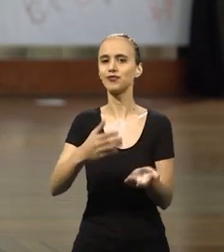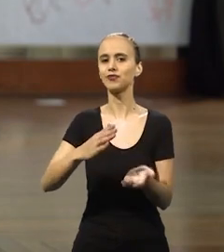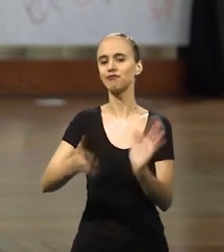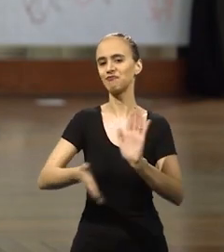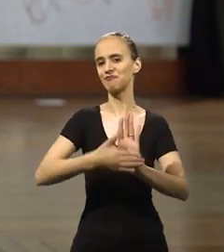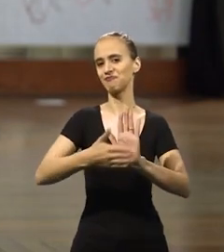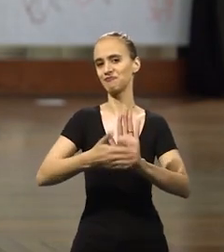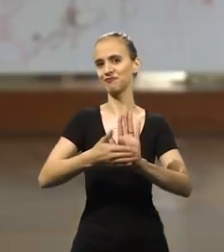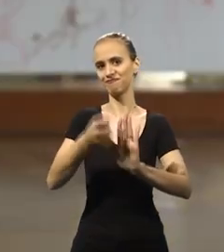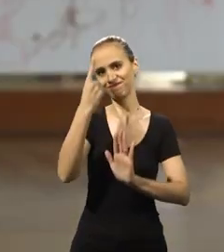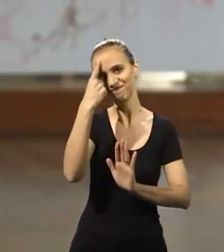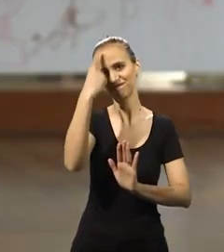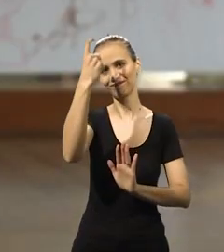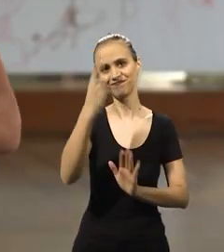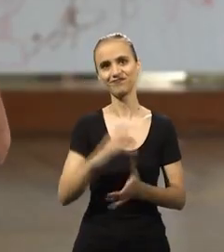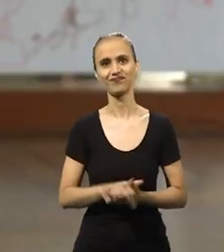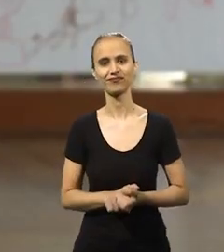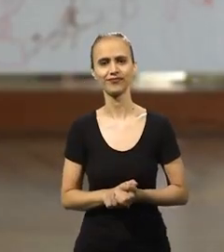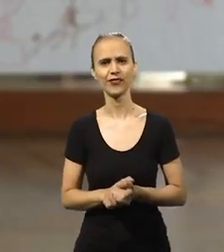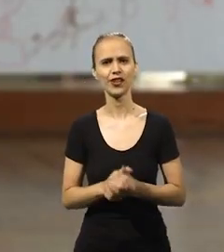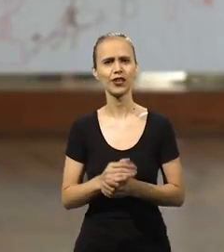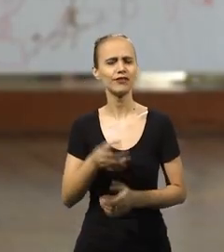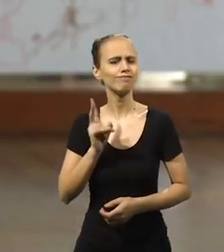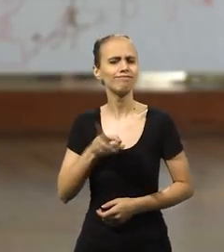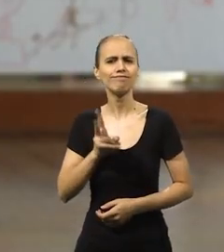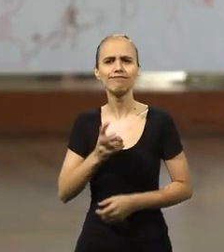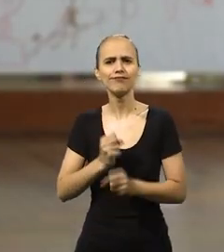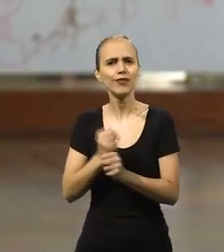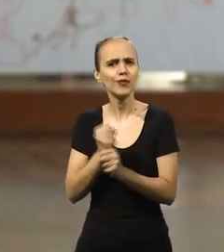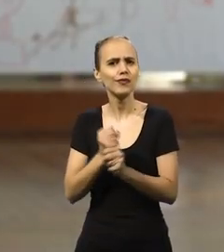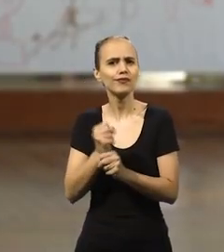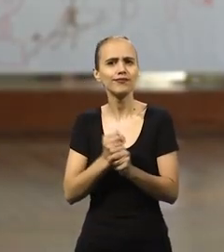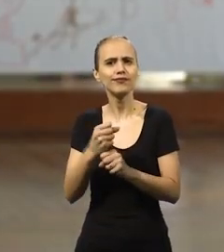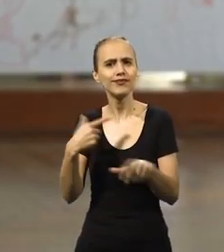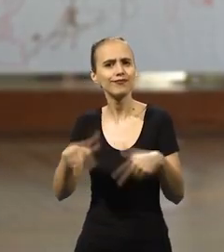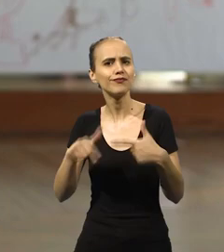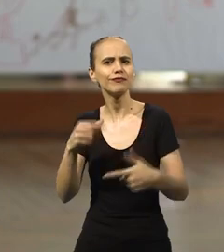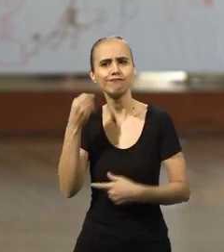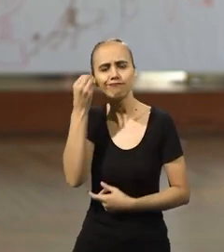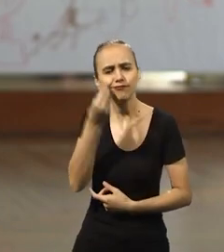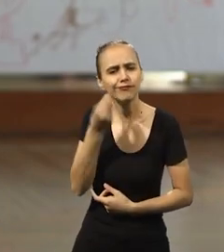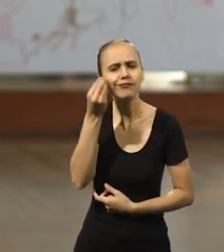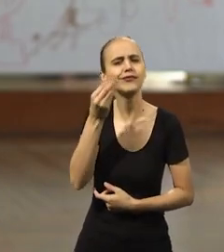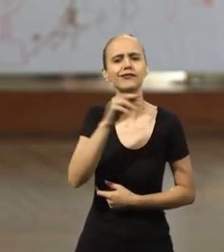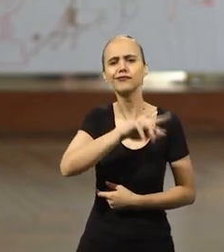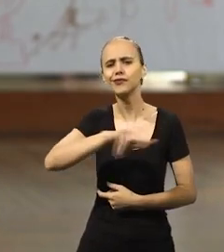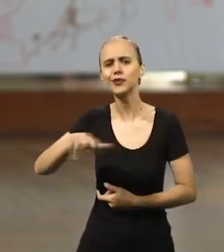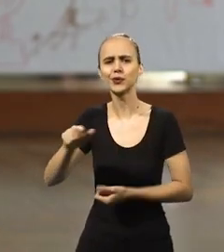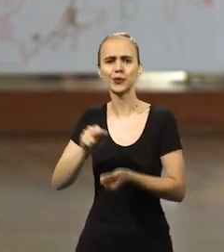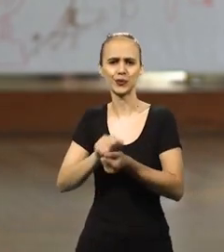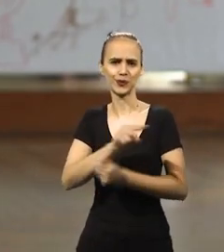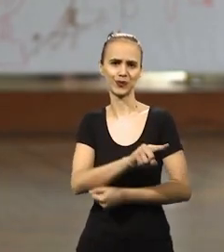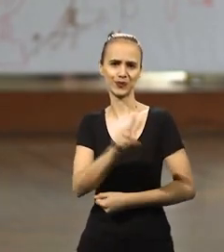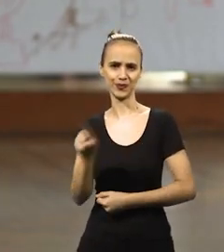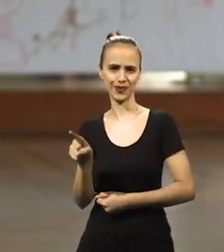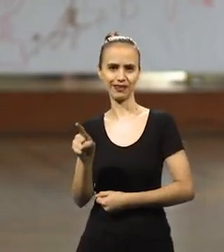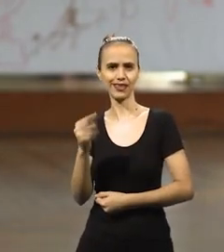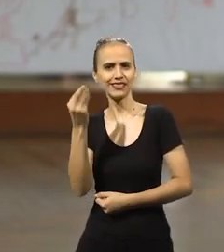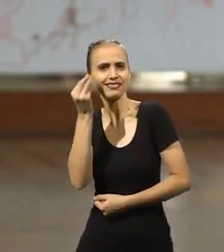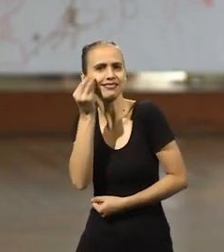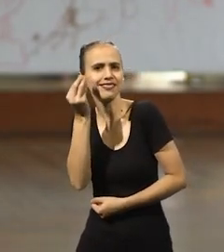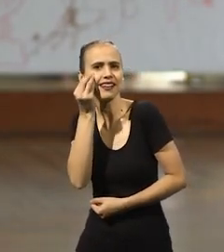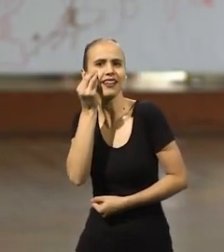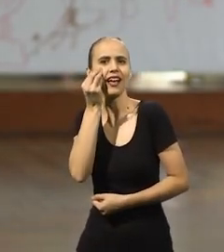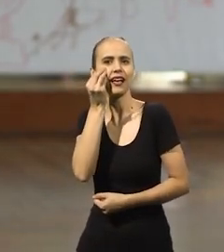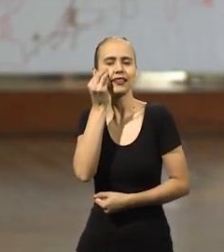We build with children. We work for every year, we try to do different experiments with